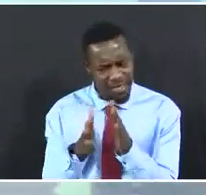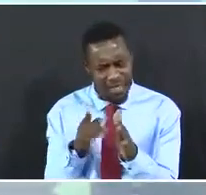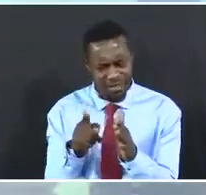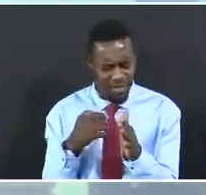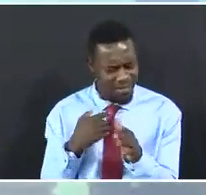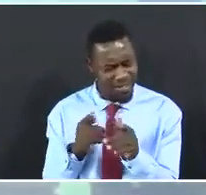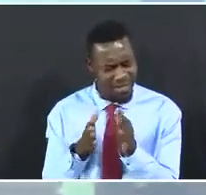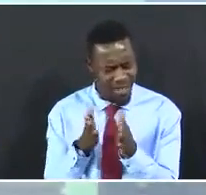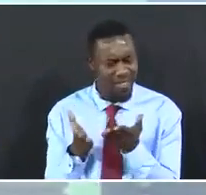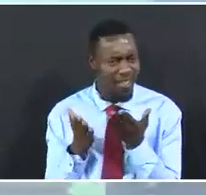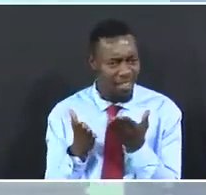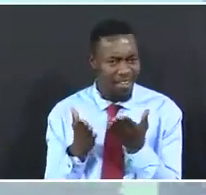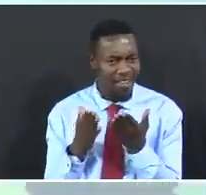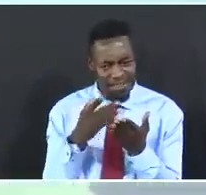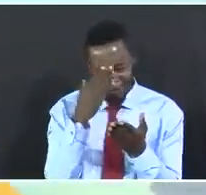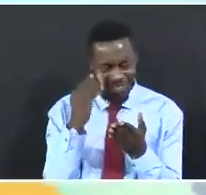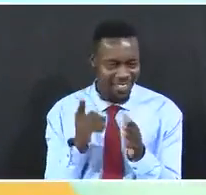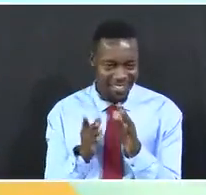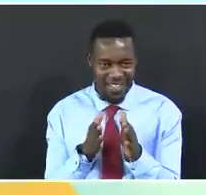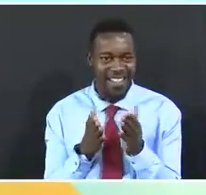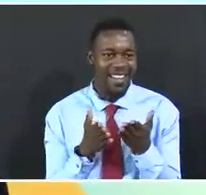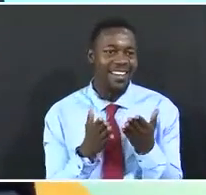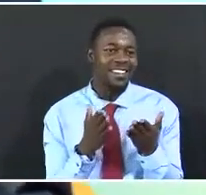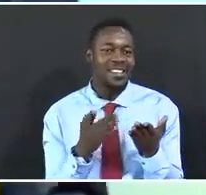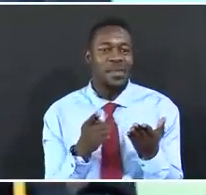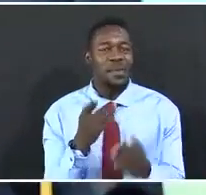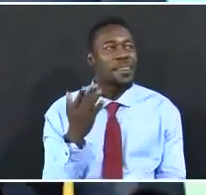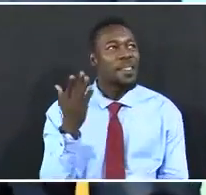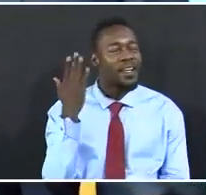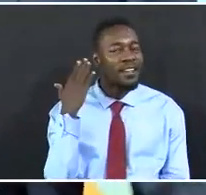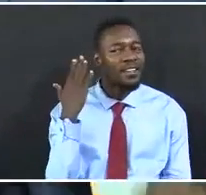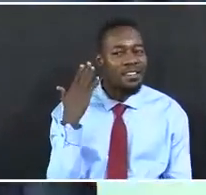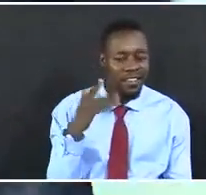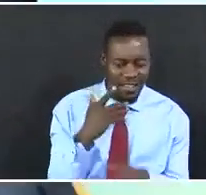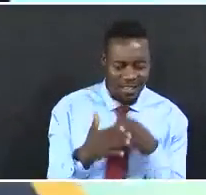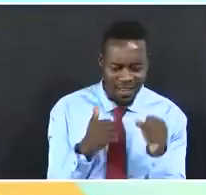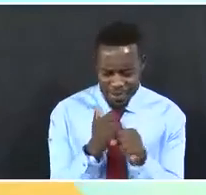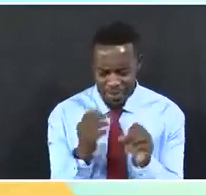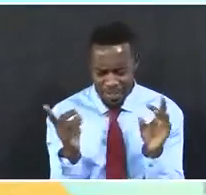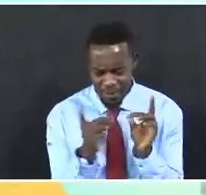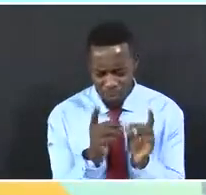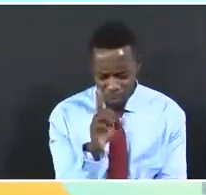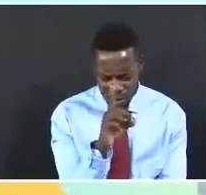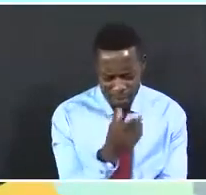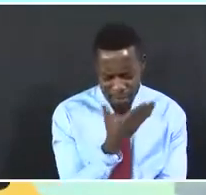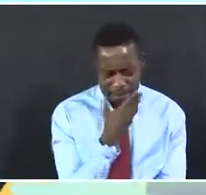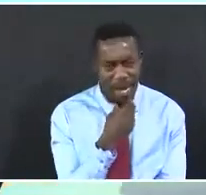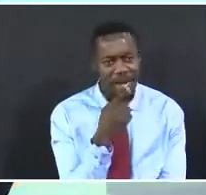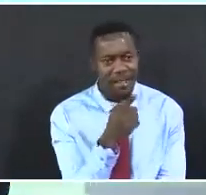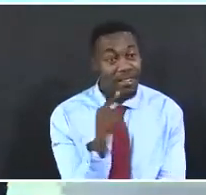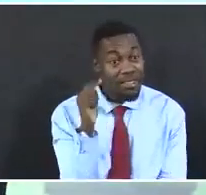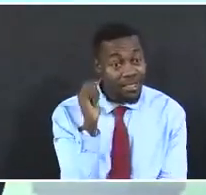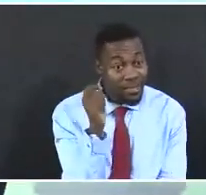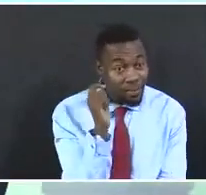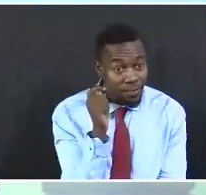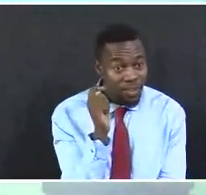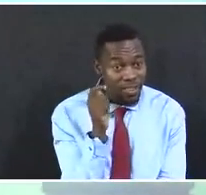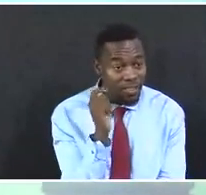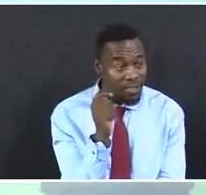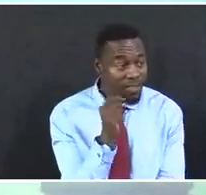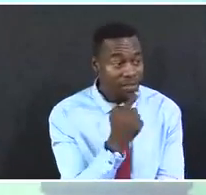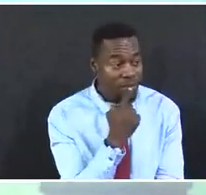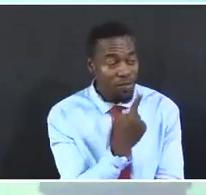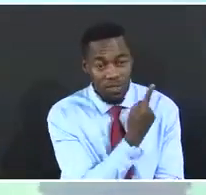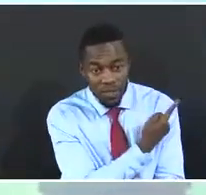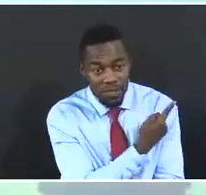Last year, I had a young man who testified in that tent to me. He told me